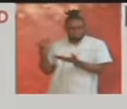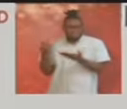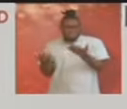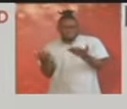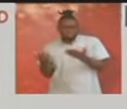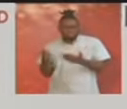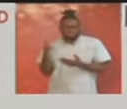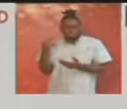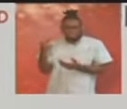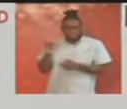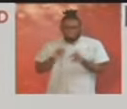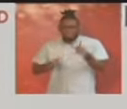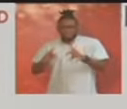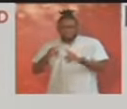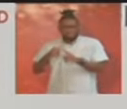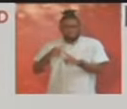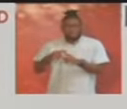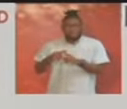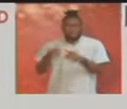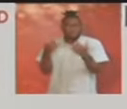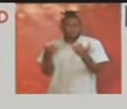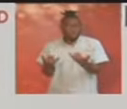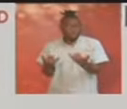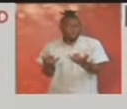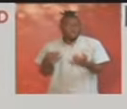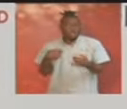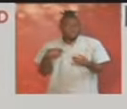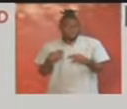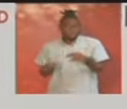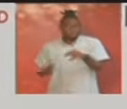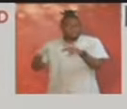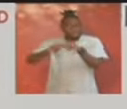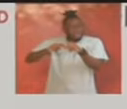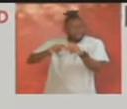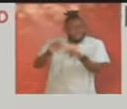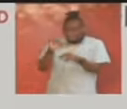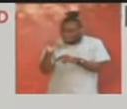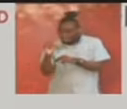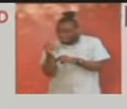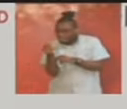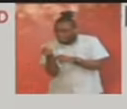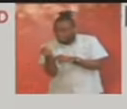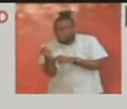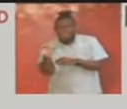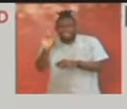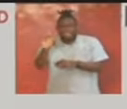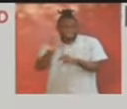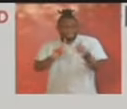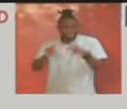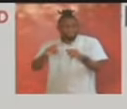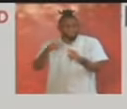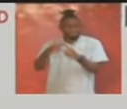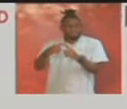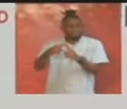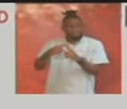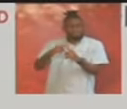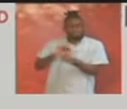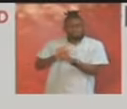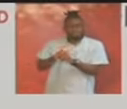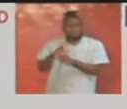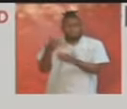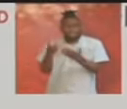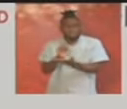per day, we're now at 8 cases per day, just as a result of some of the cluster activity that we've noted